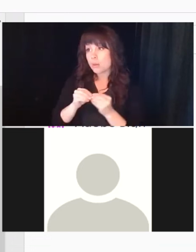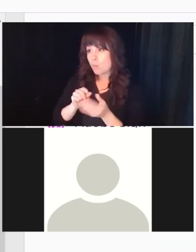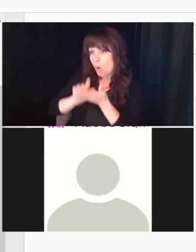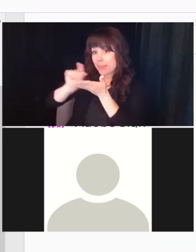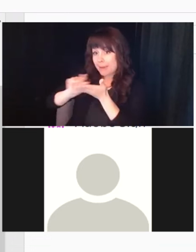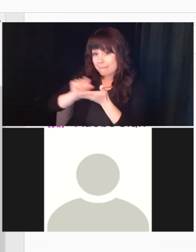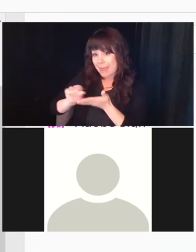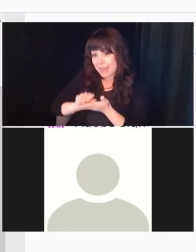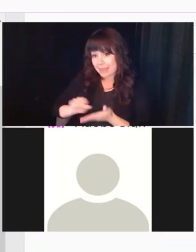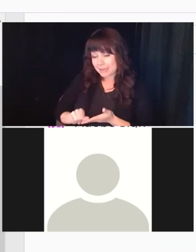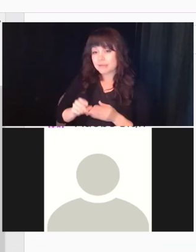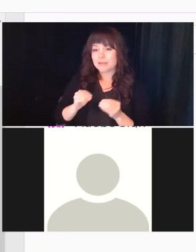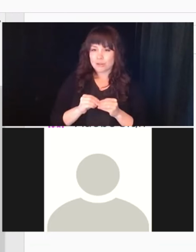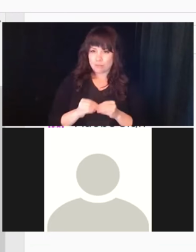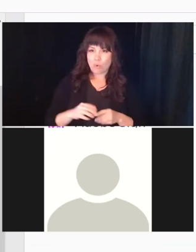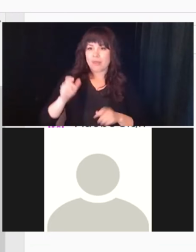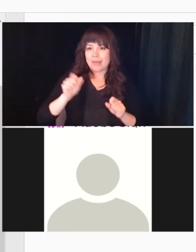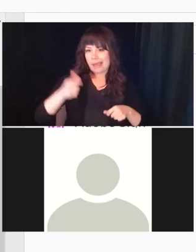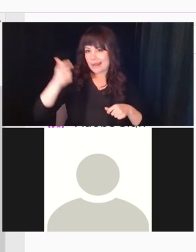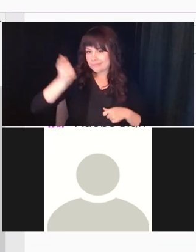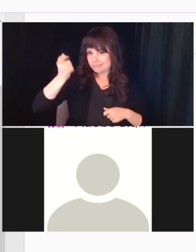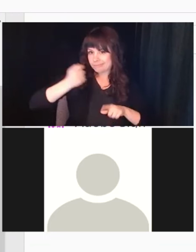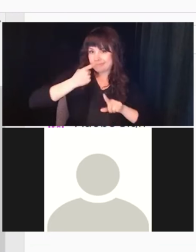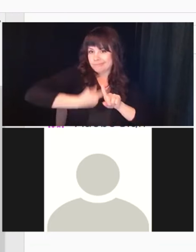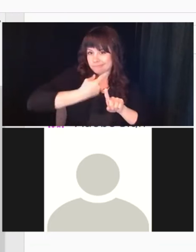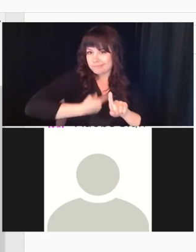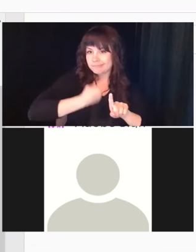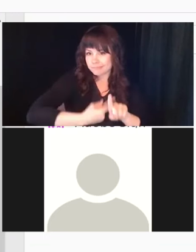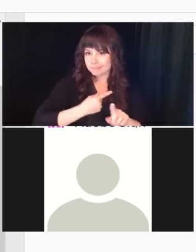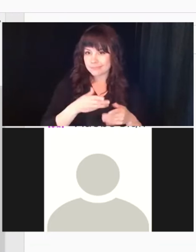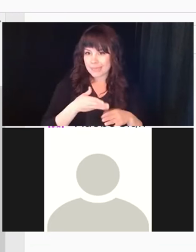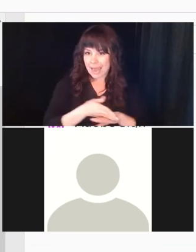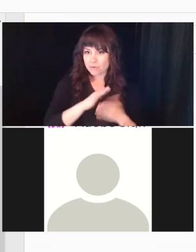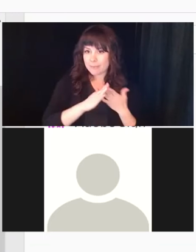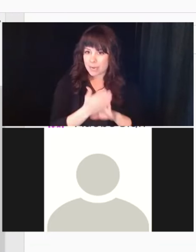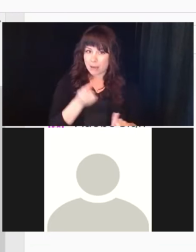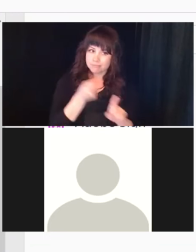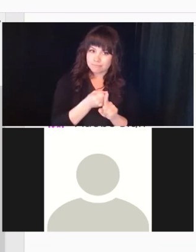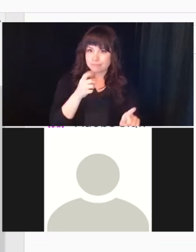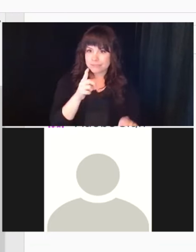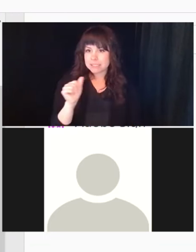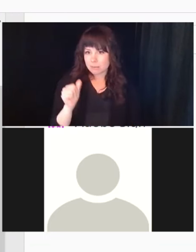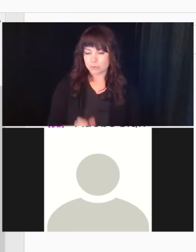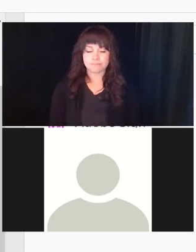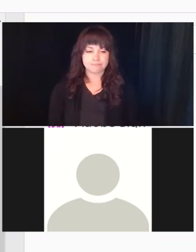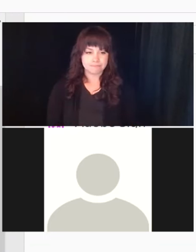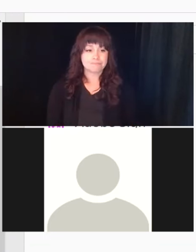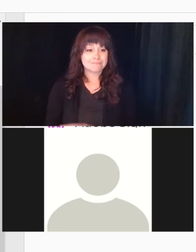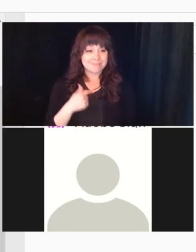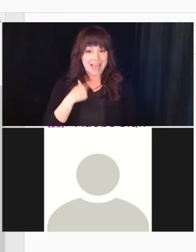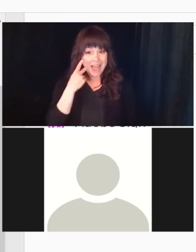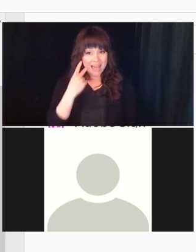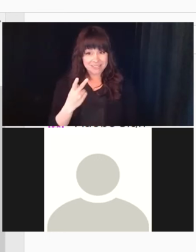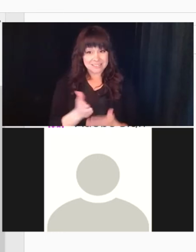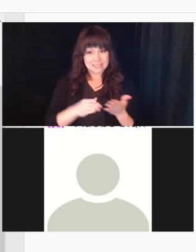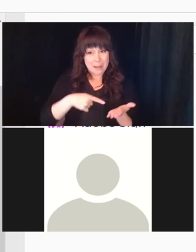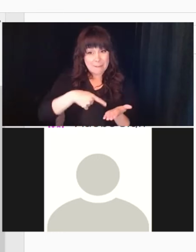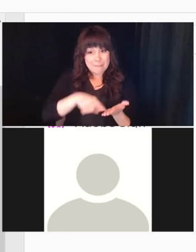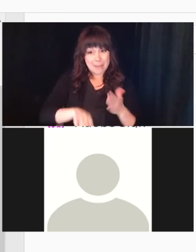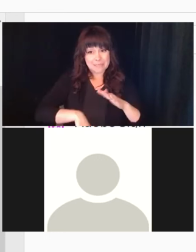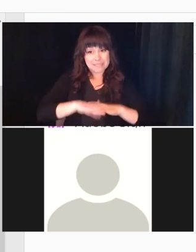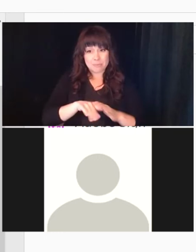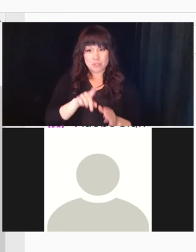their payment is going to be when they become disabled. I've seen some payments that are even as high as $18,000